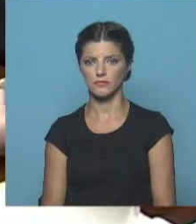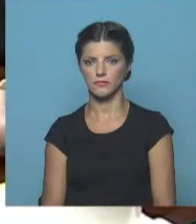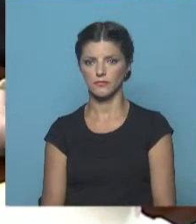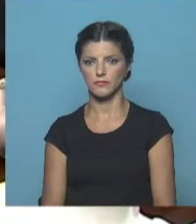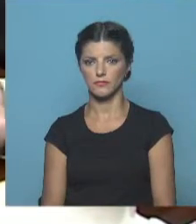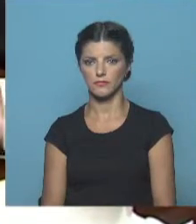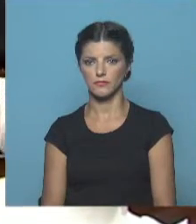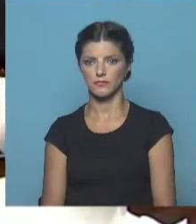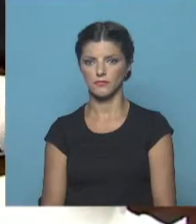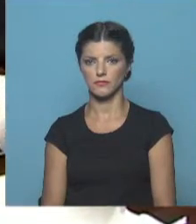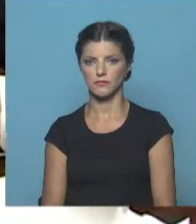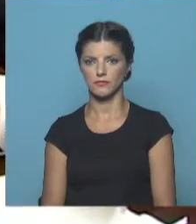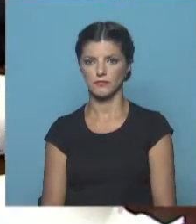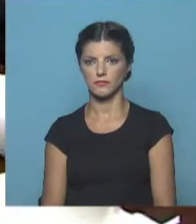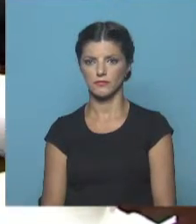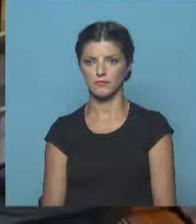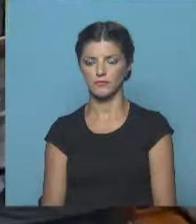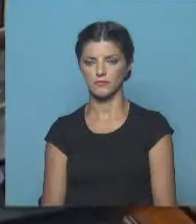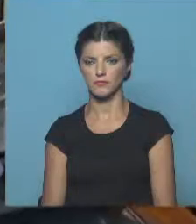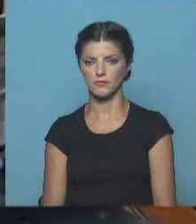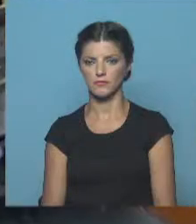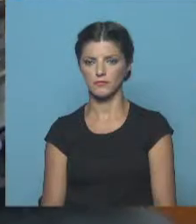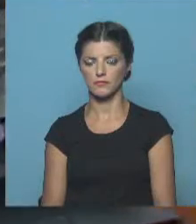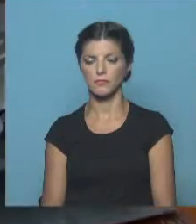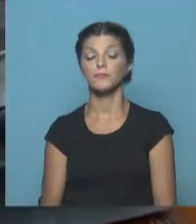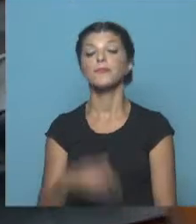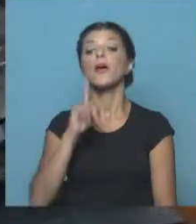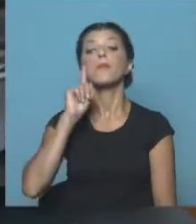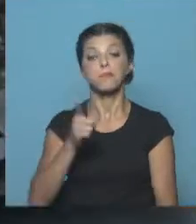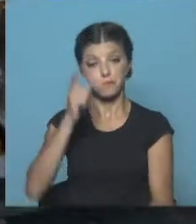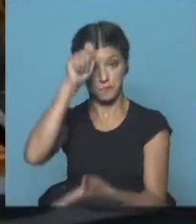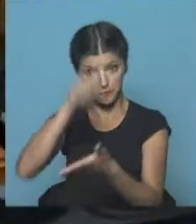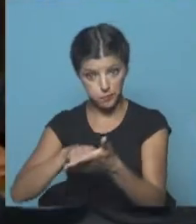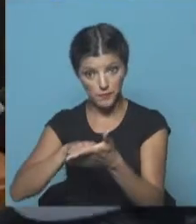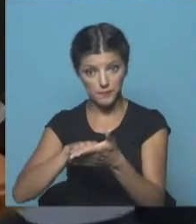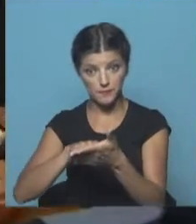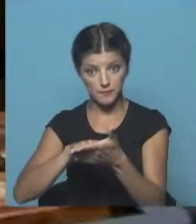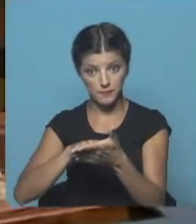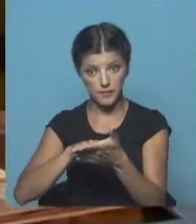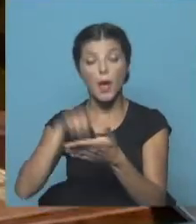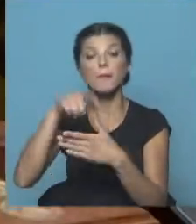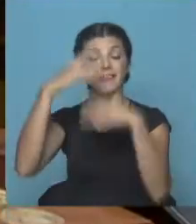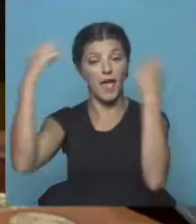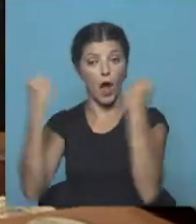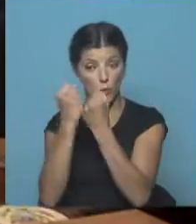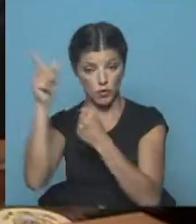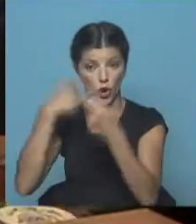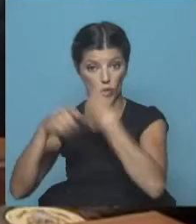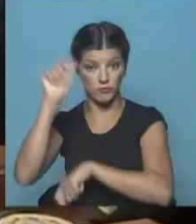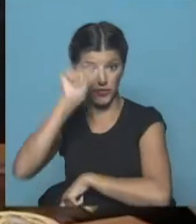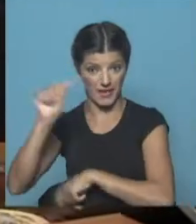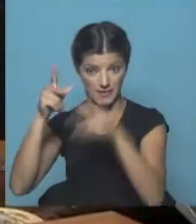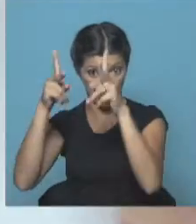you're going to have your approvals really fast. Thank you. El decreto que firmó el mandatario para salir del Tratado Transpacífico